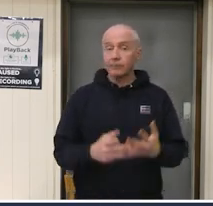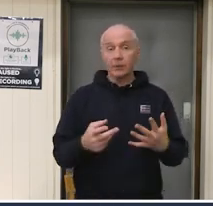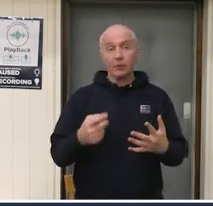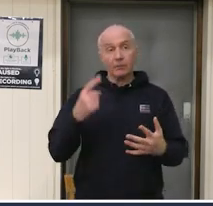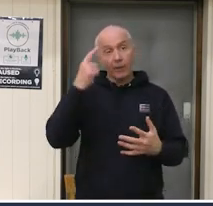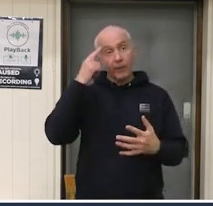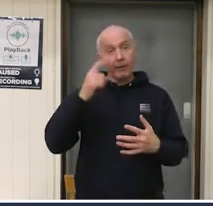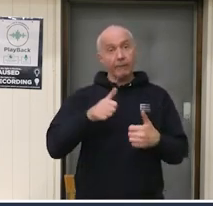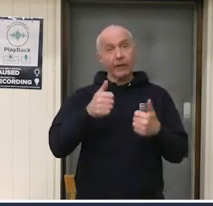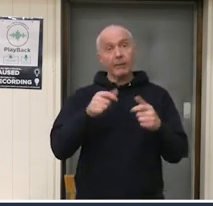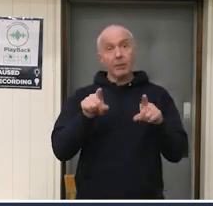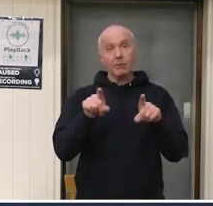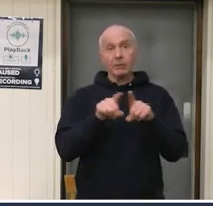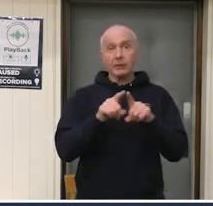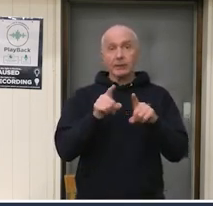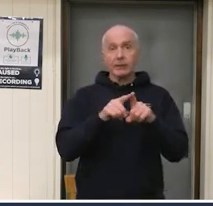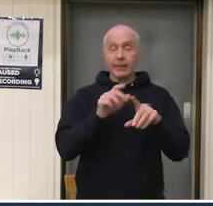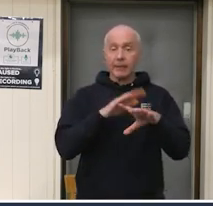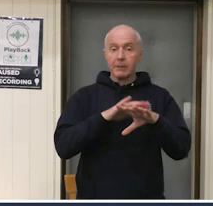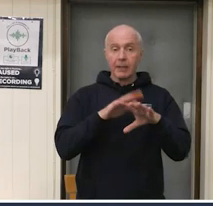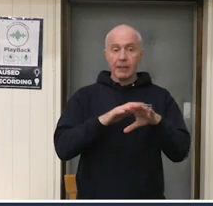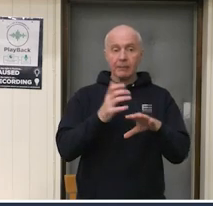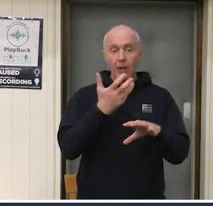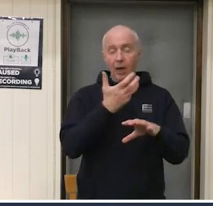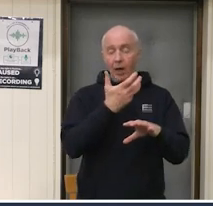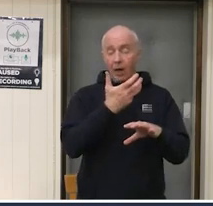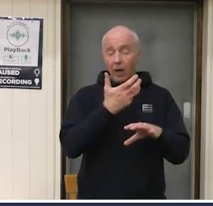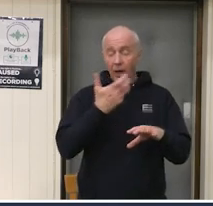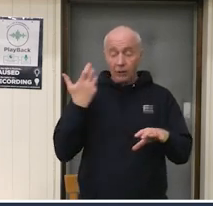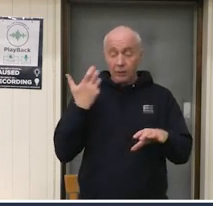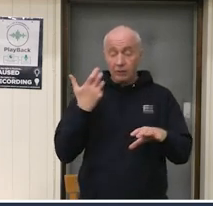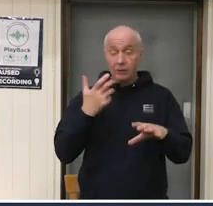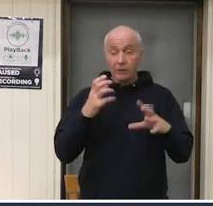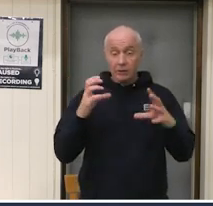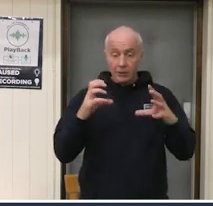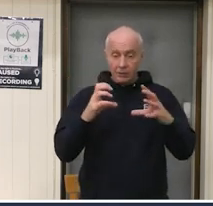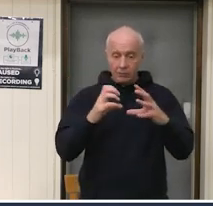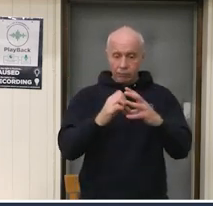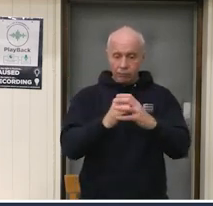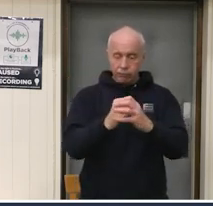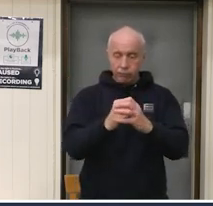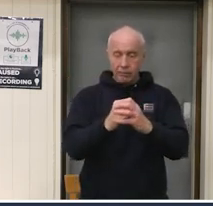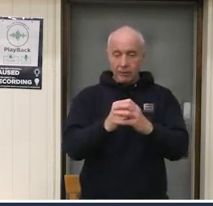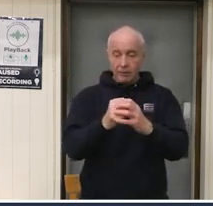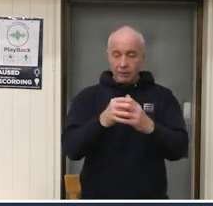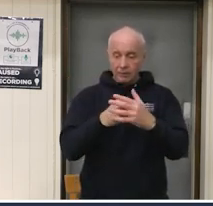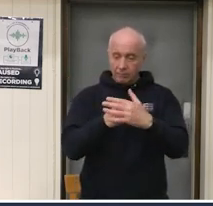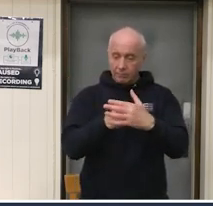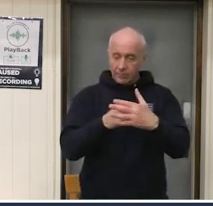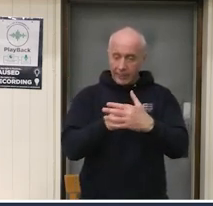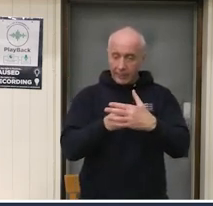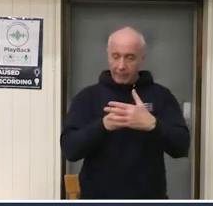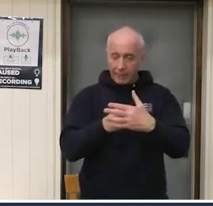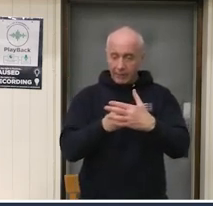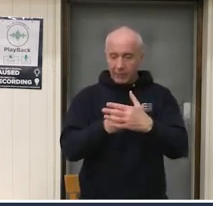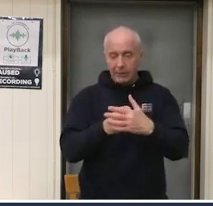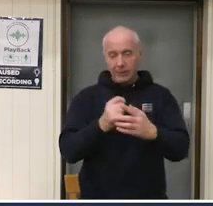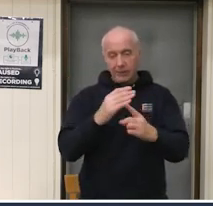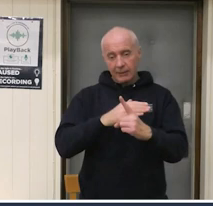But it's also getting hot at the same time. The thing comes together, and as the temperature and pressure start to raise in the